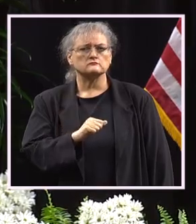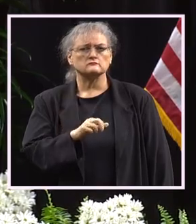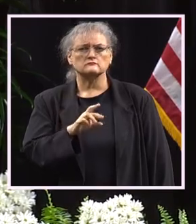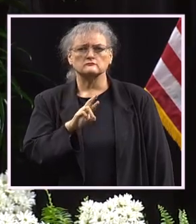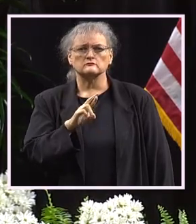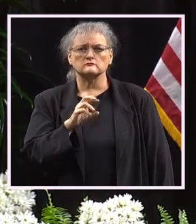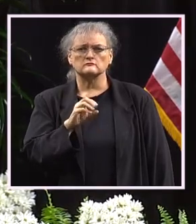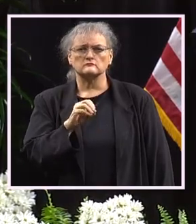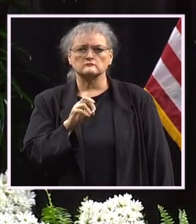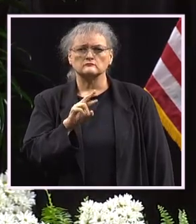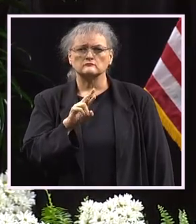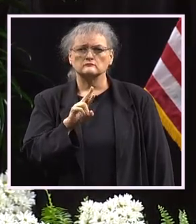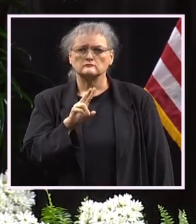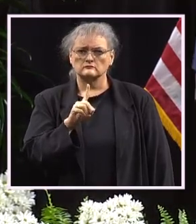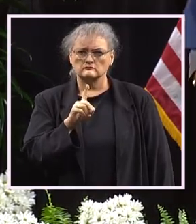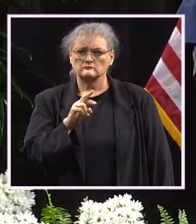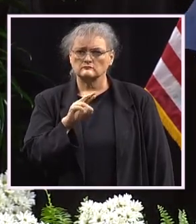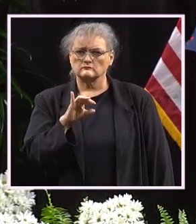Rodrigo Vasquez.